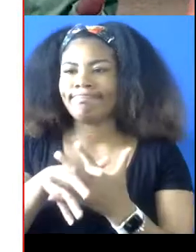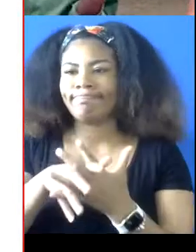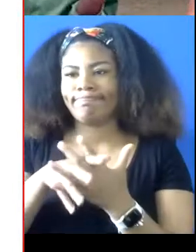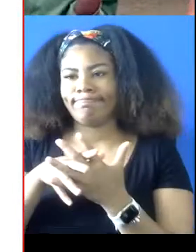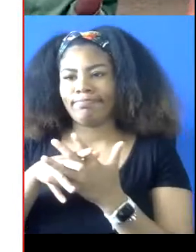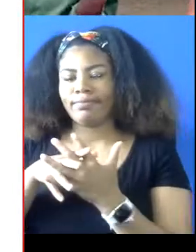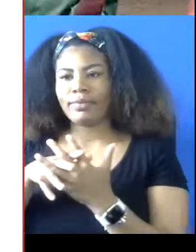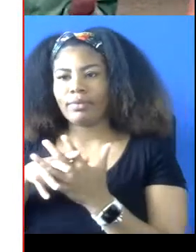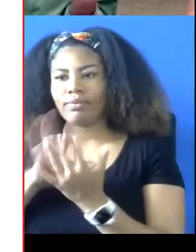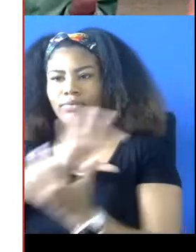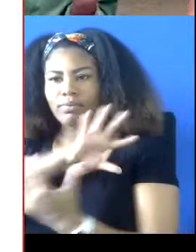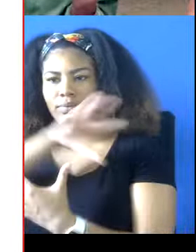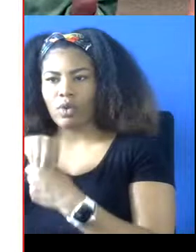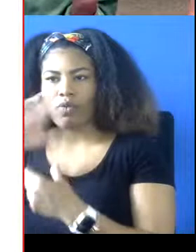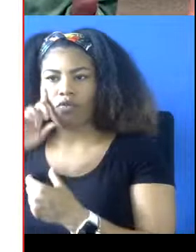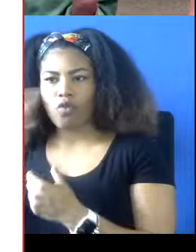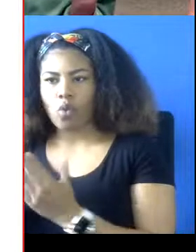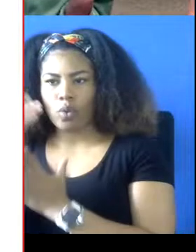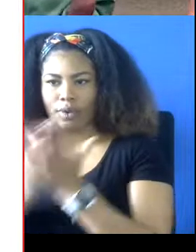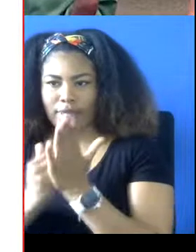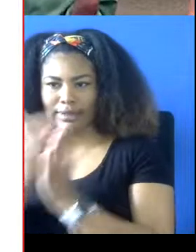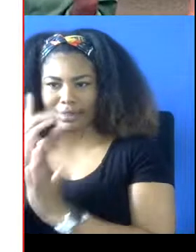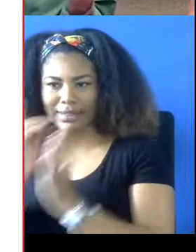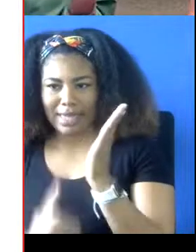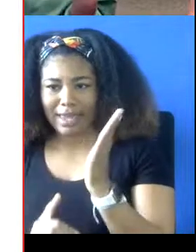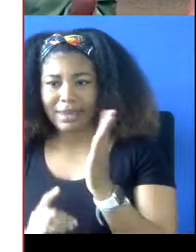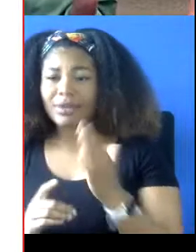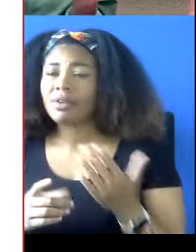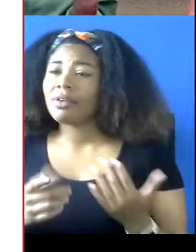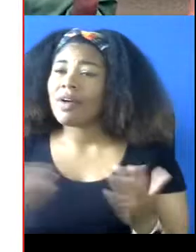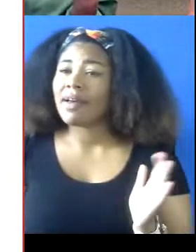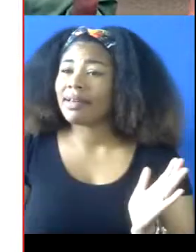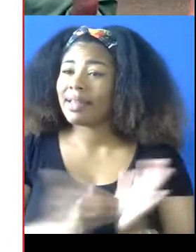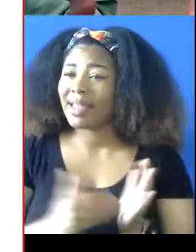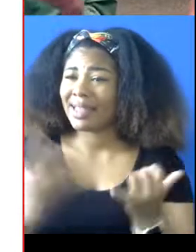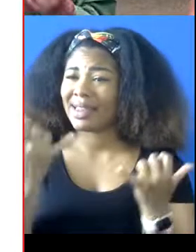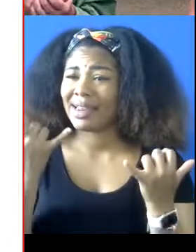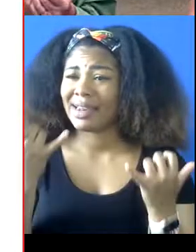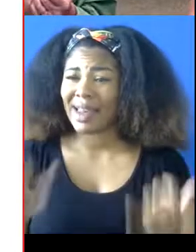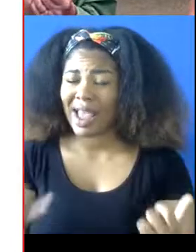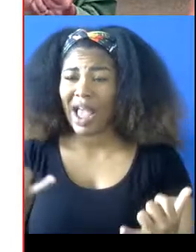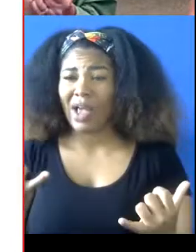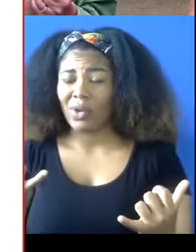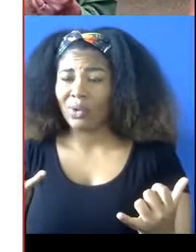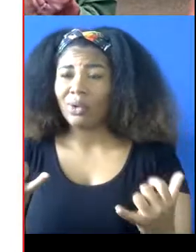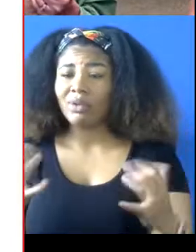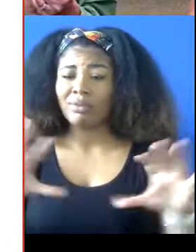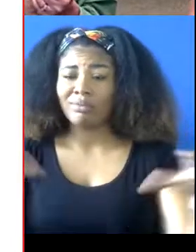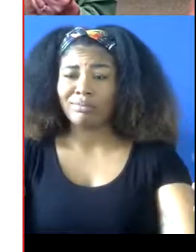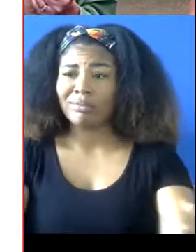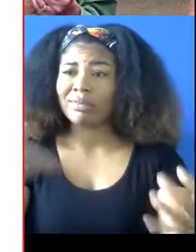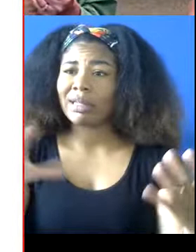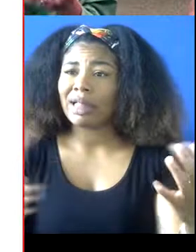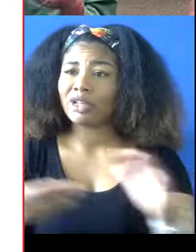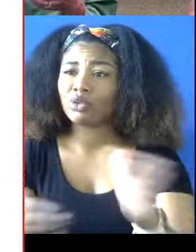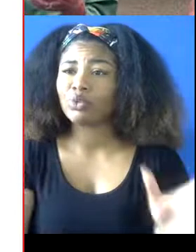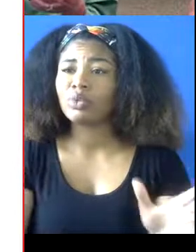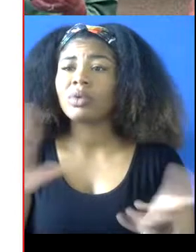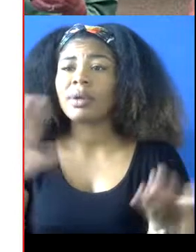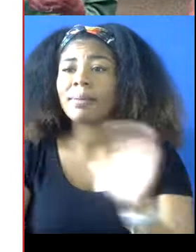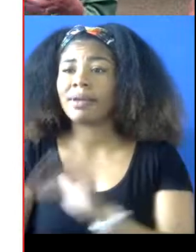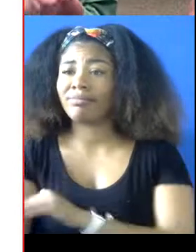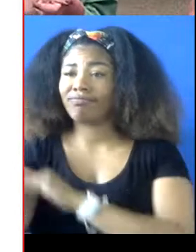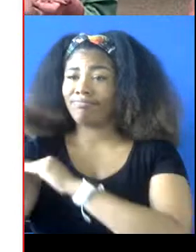especially in learners that are coming. Our classrooms look very different post-COVID. And so we